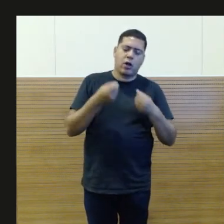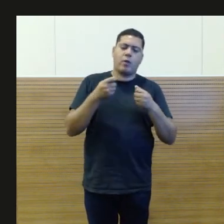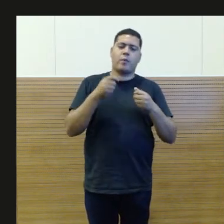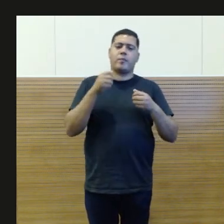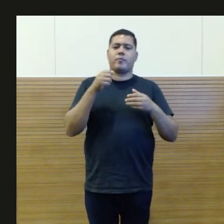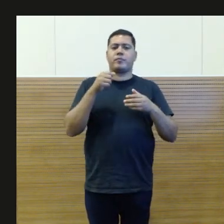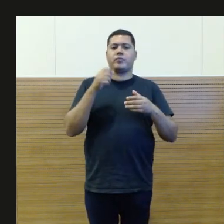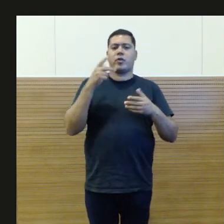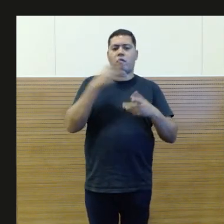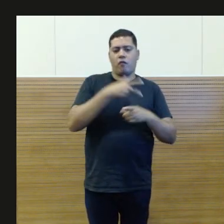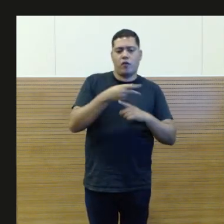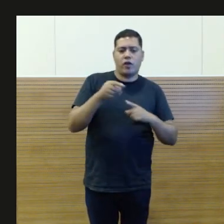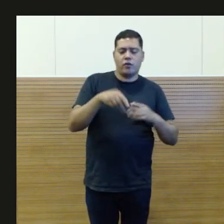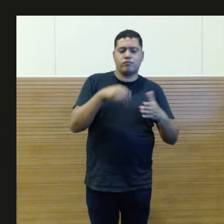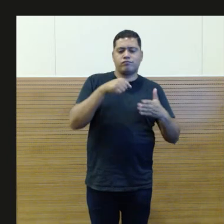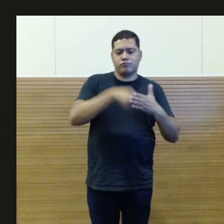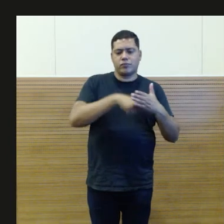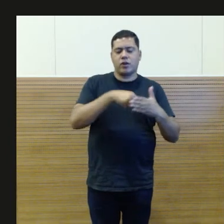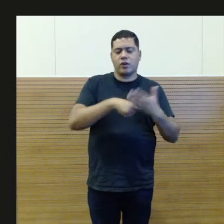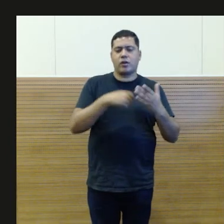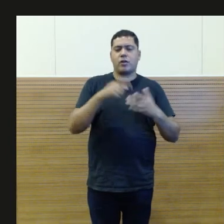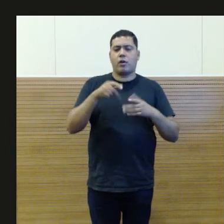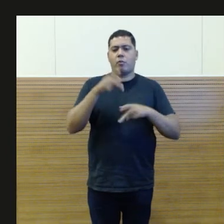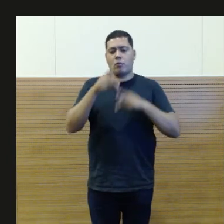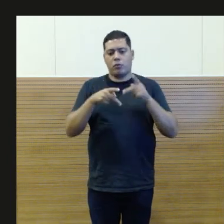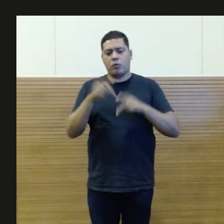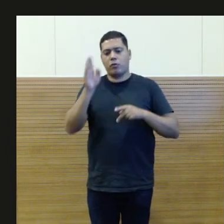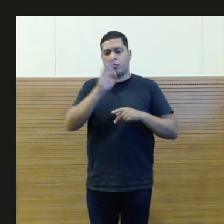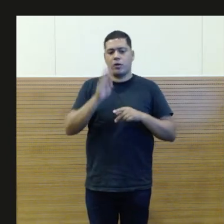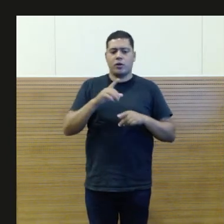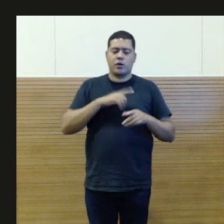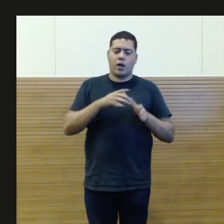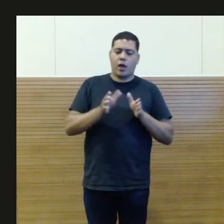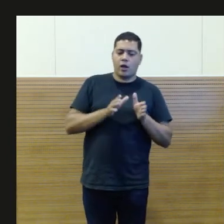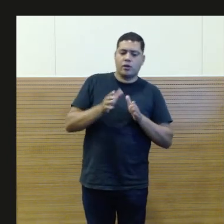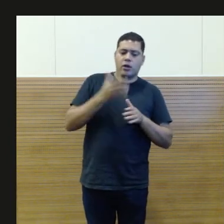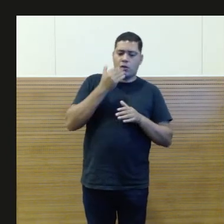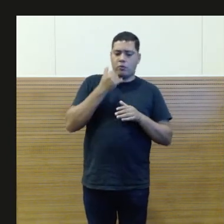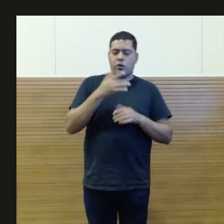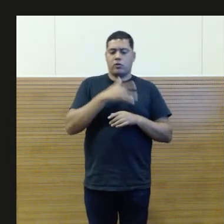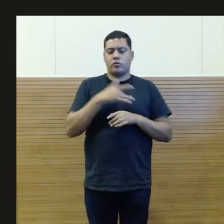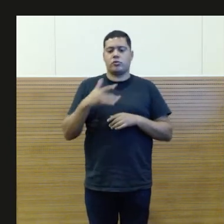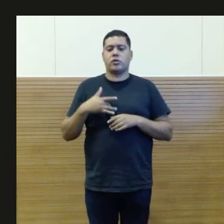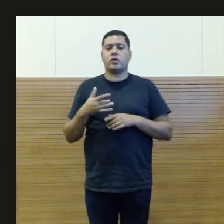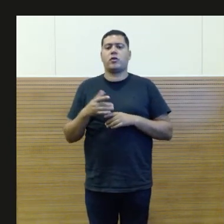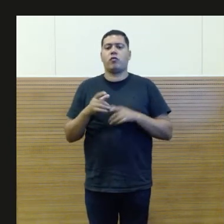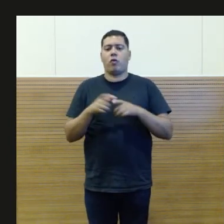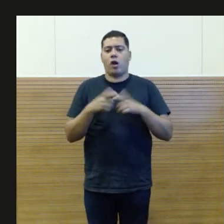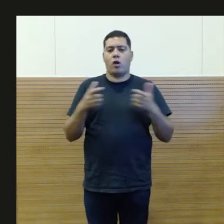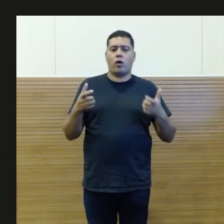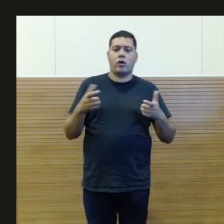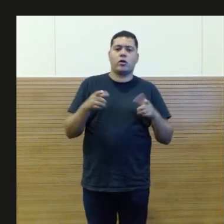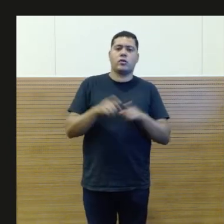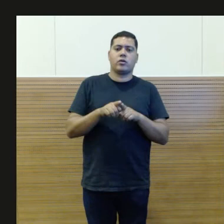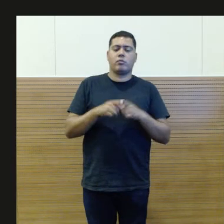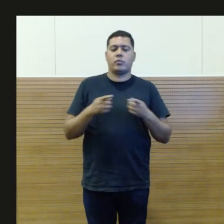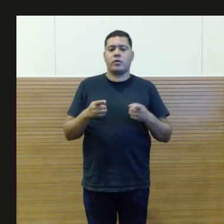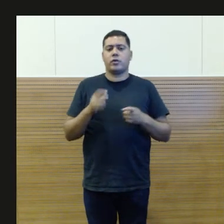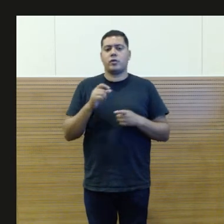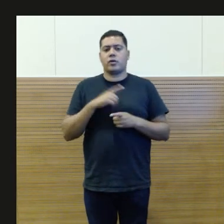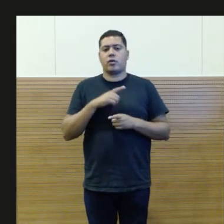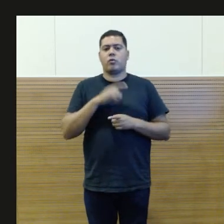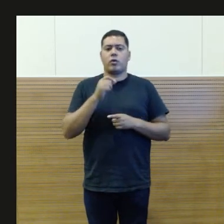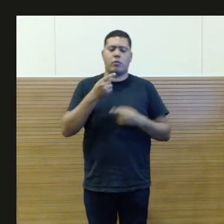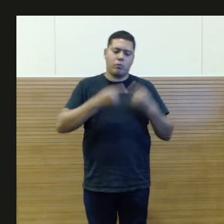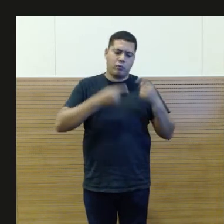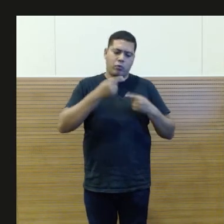this children in school age from, well, by using the Portuguese language books. Each one has a different theme to be